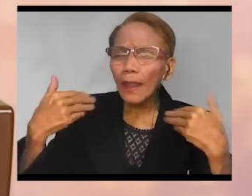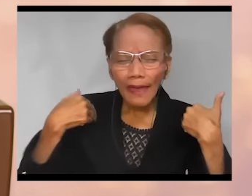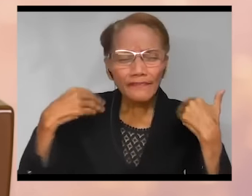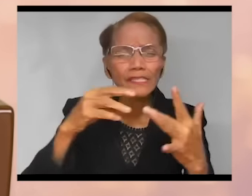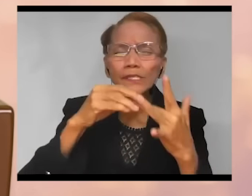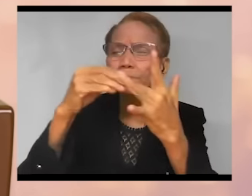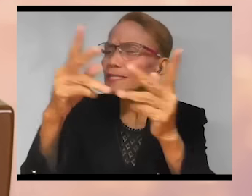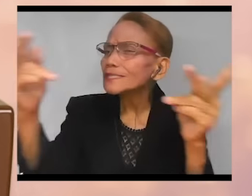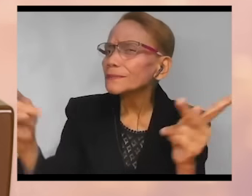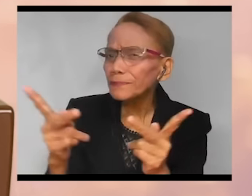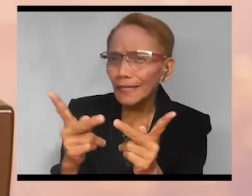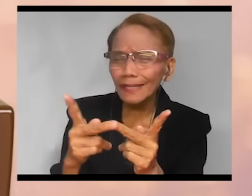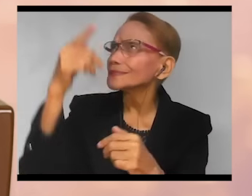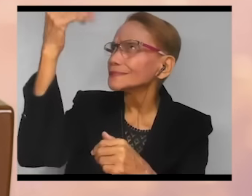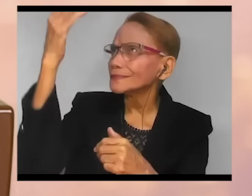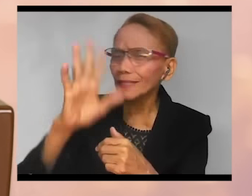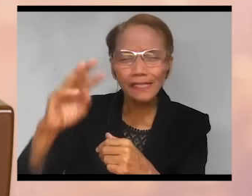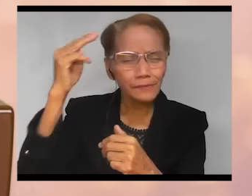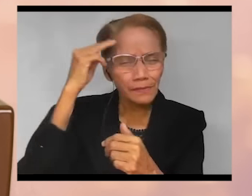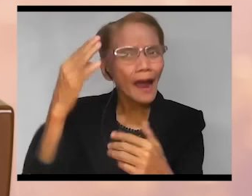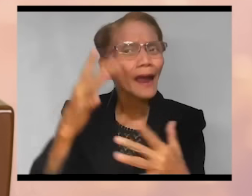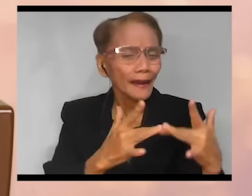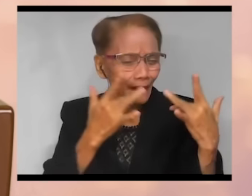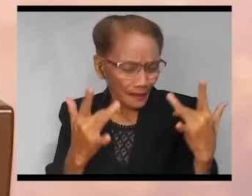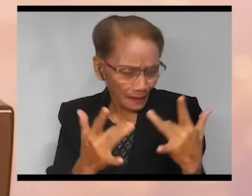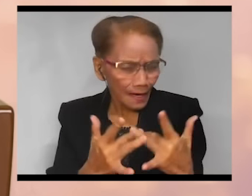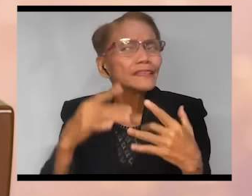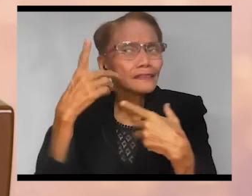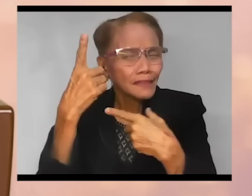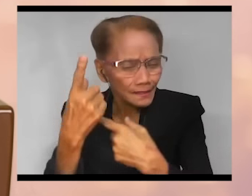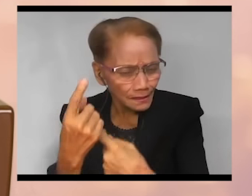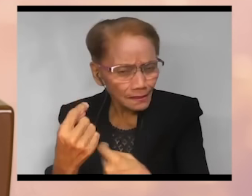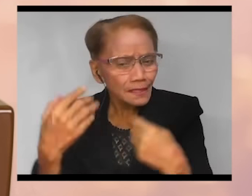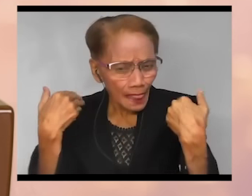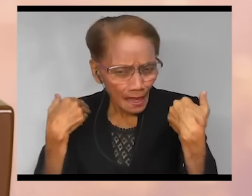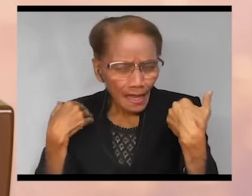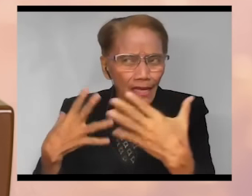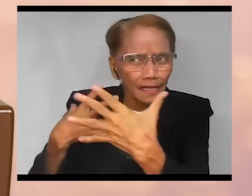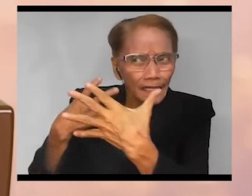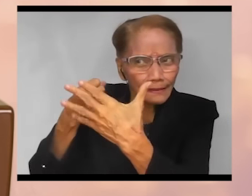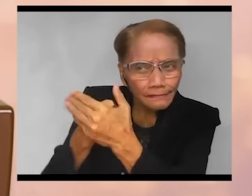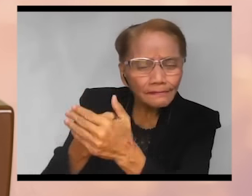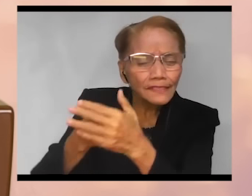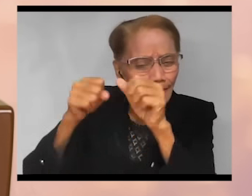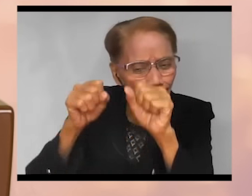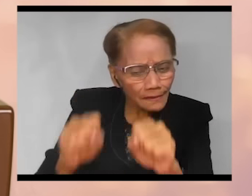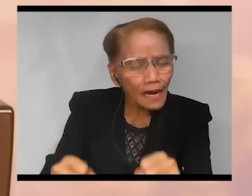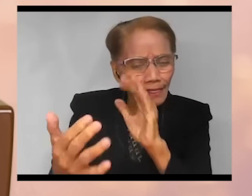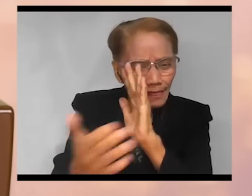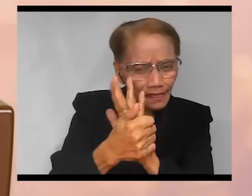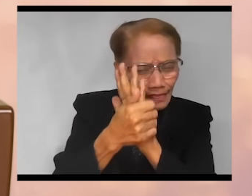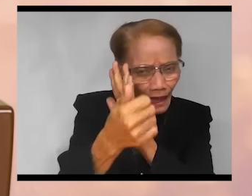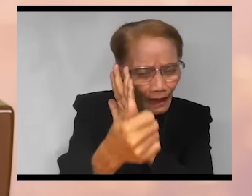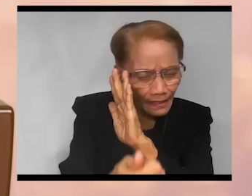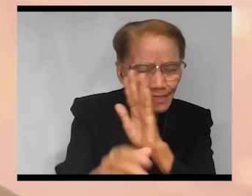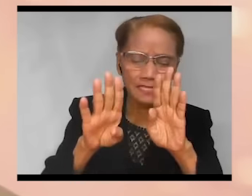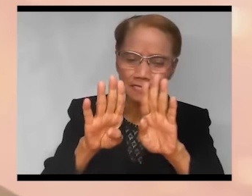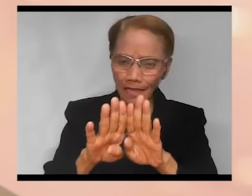and heart. He trusts them. He has confidence in their capabilities, talent, and